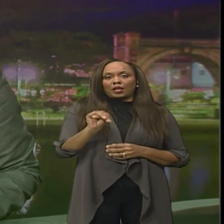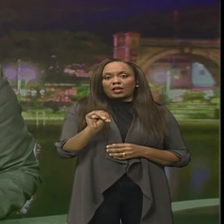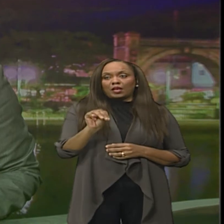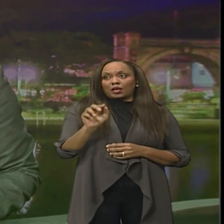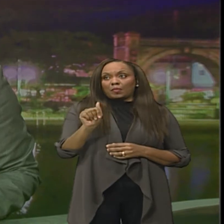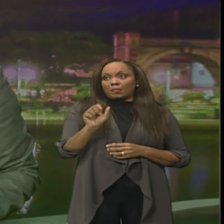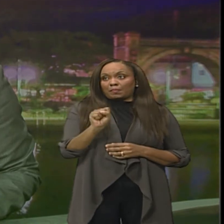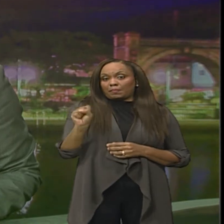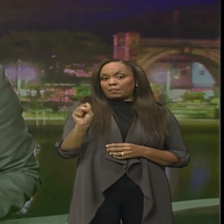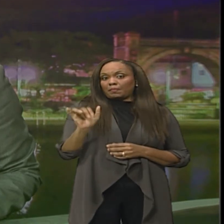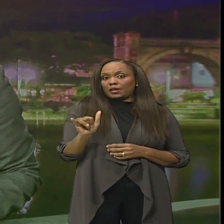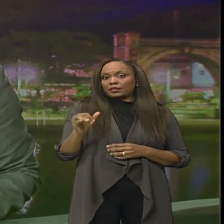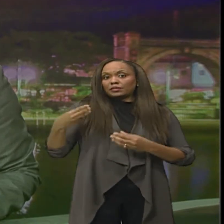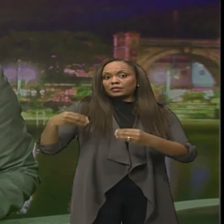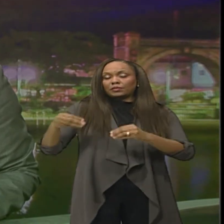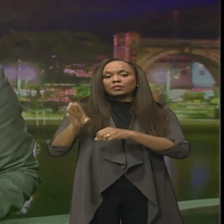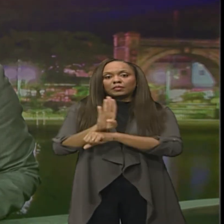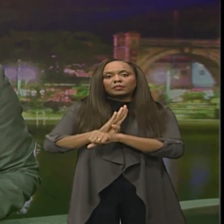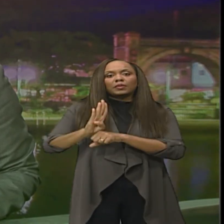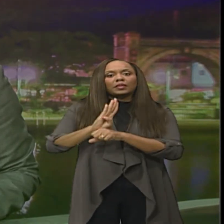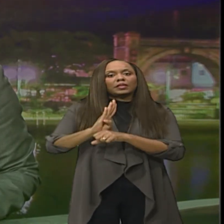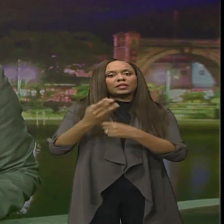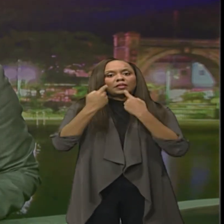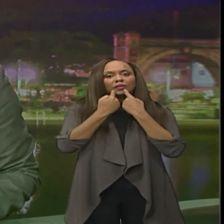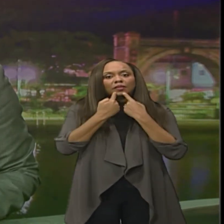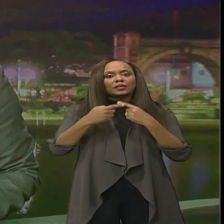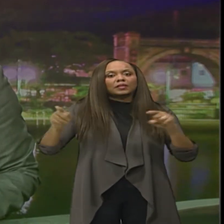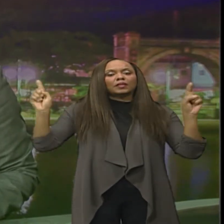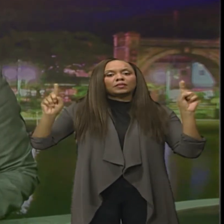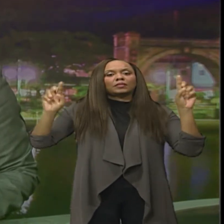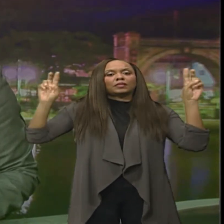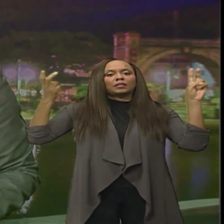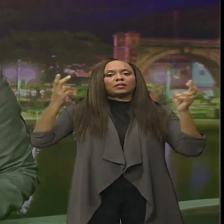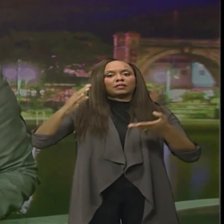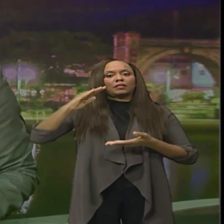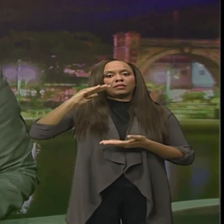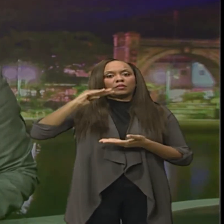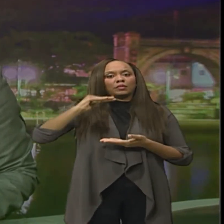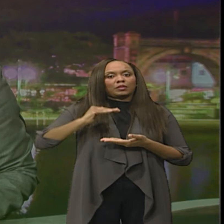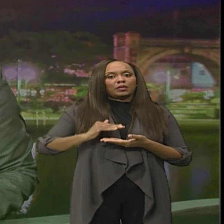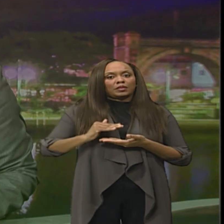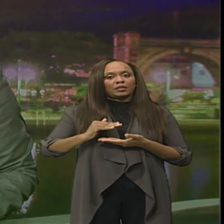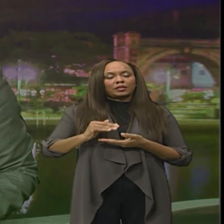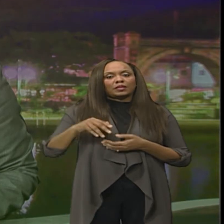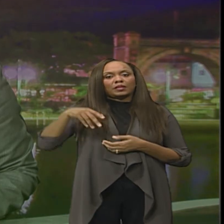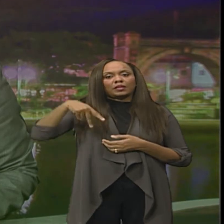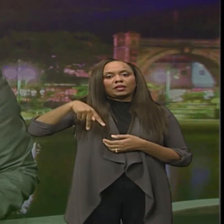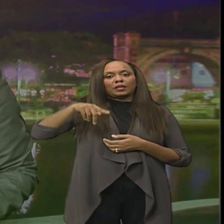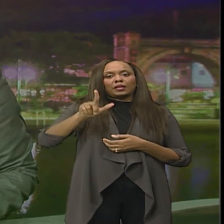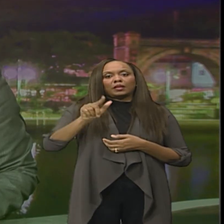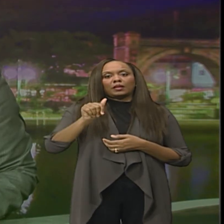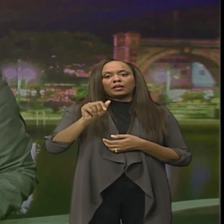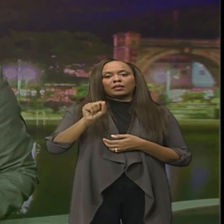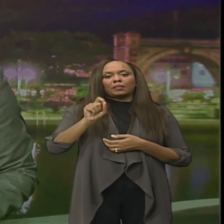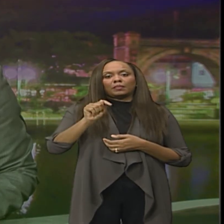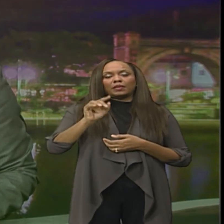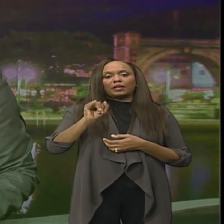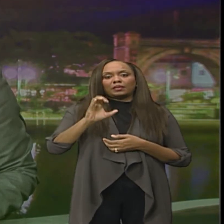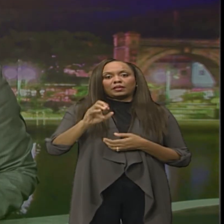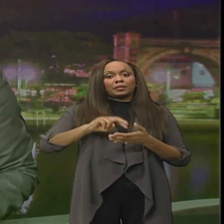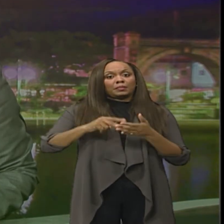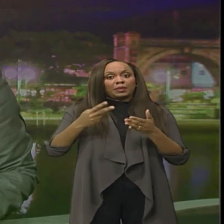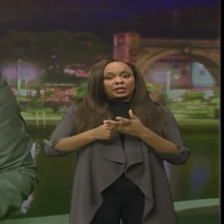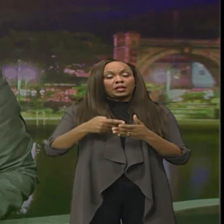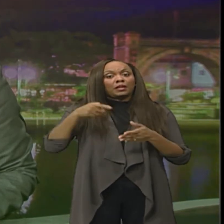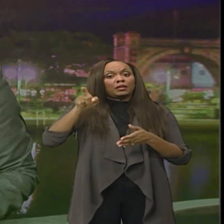Massey Stores Barbados has announced the official rollout of its reduction of single-use plastic initiative, which will see the introduction of a fee